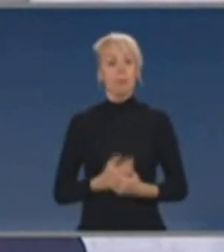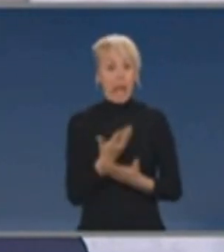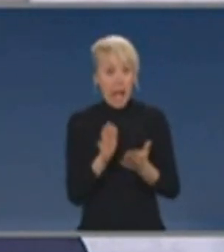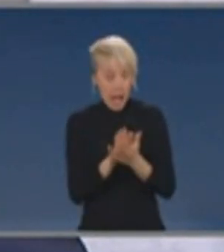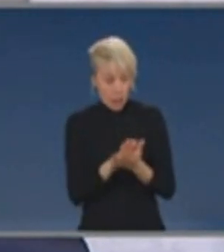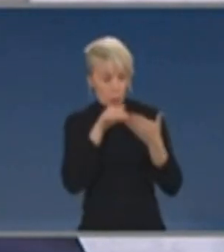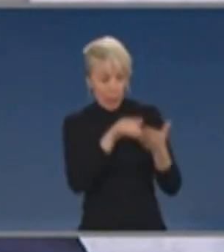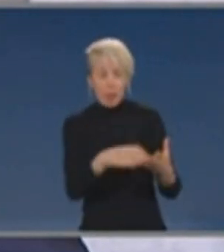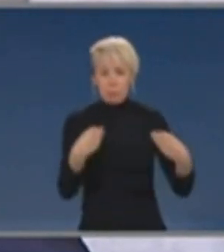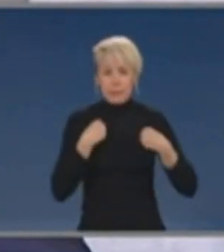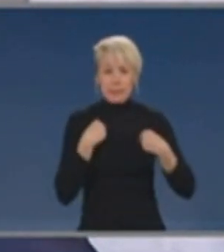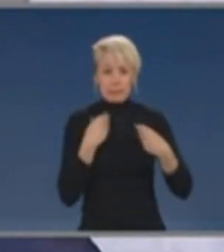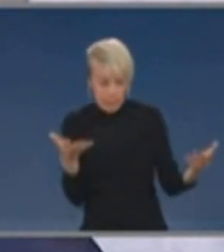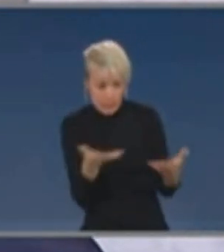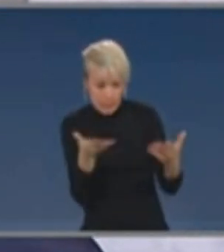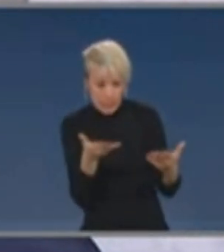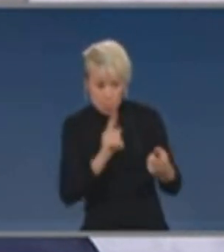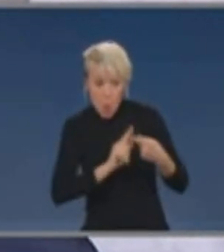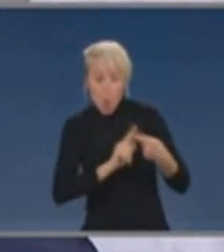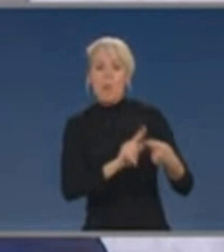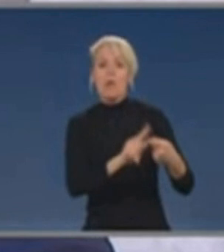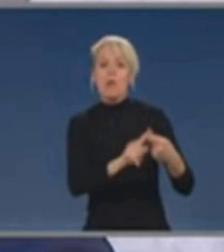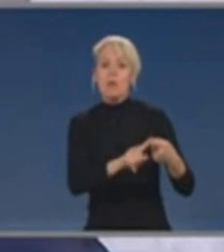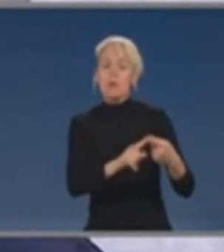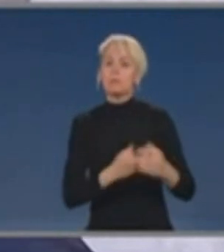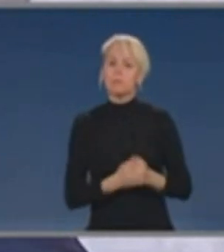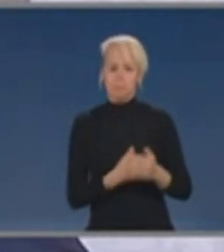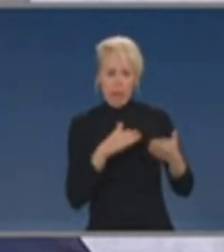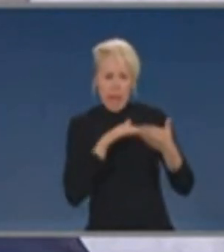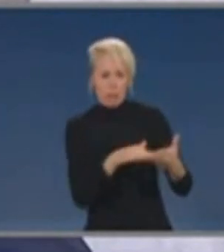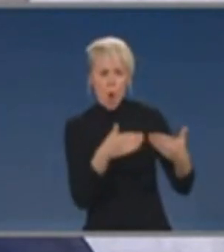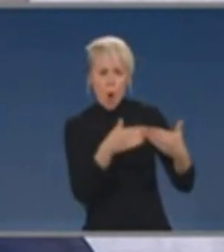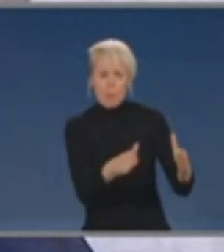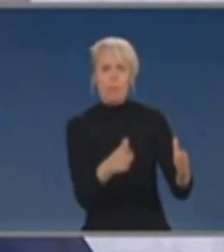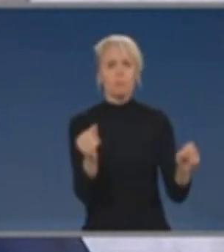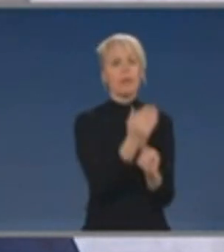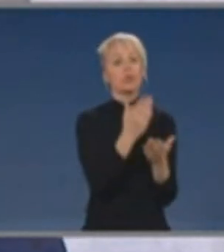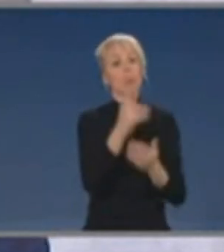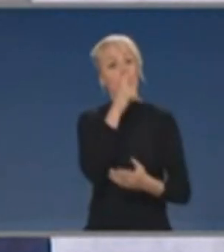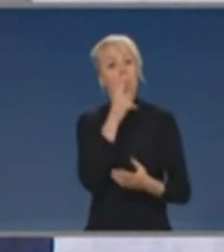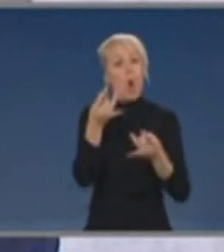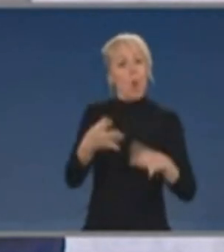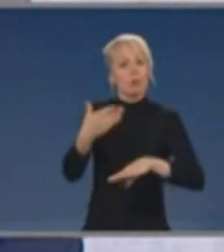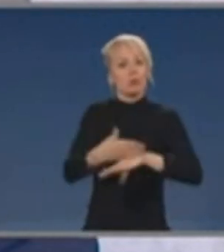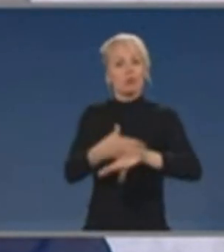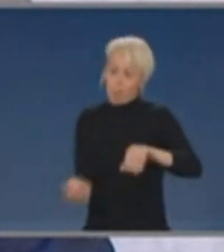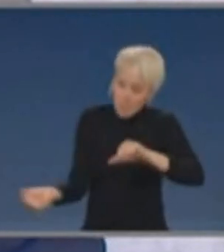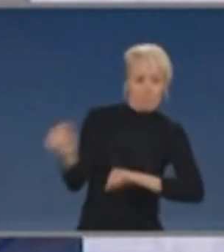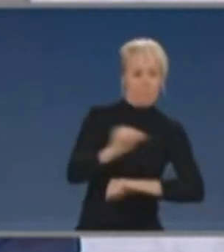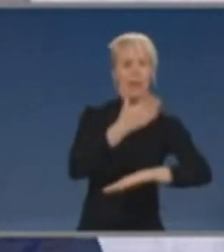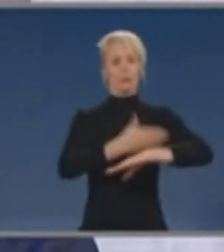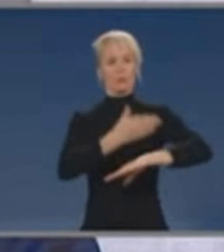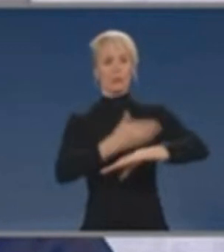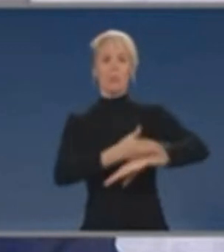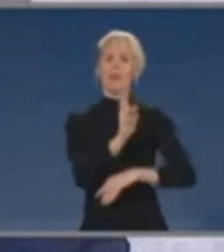forward. And that's what we're focused on, and that's what our job maker plan is about. It's about getting people back into jobs, because if you're in a job,